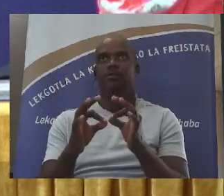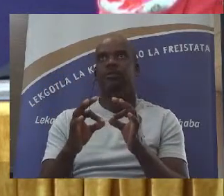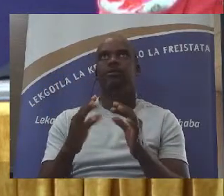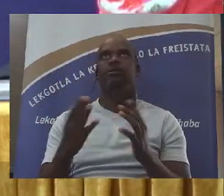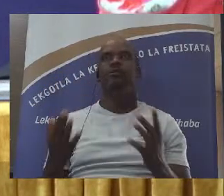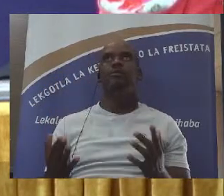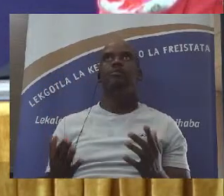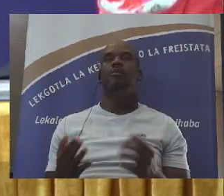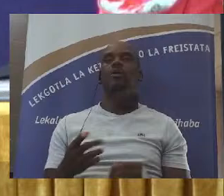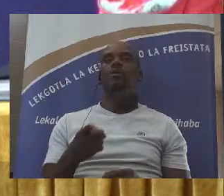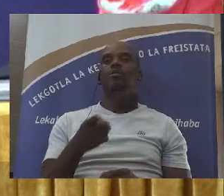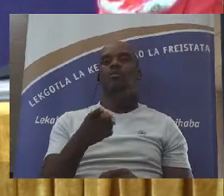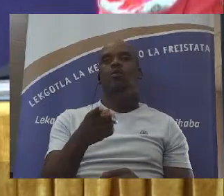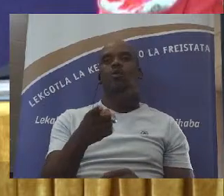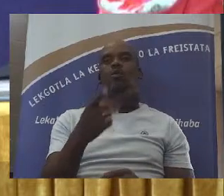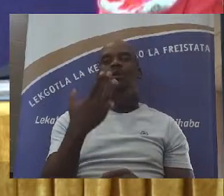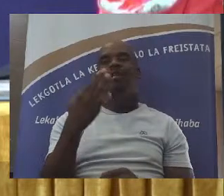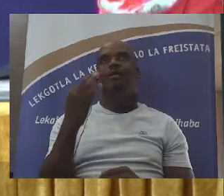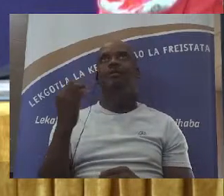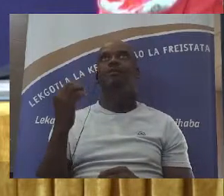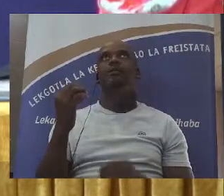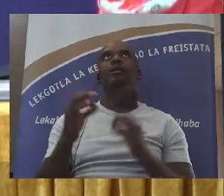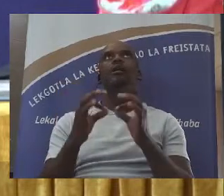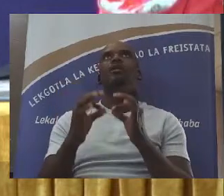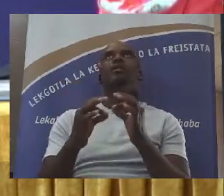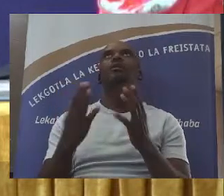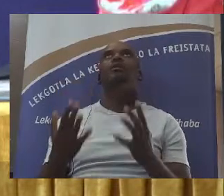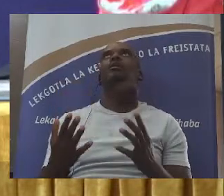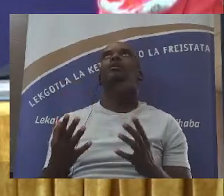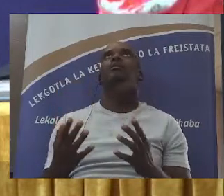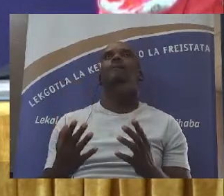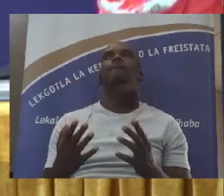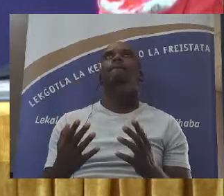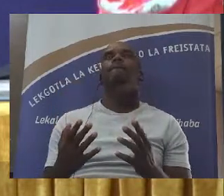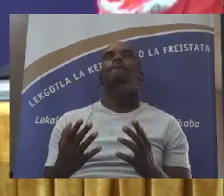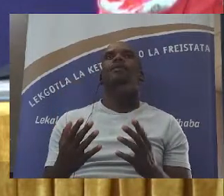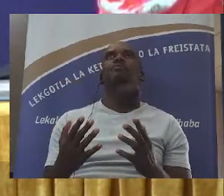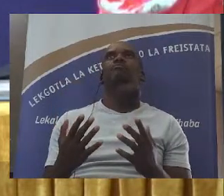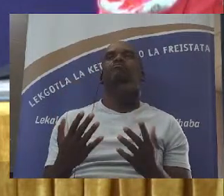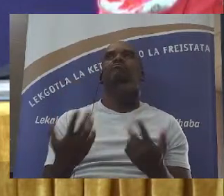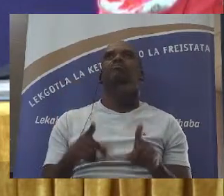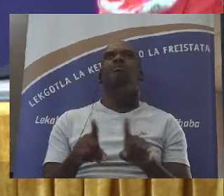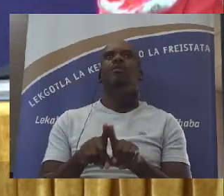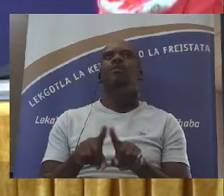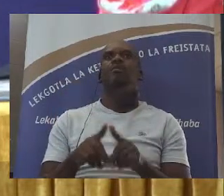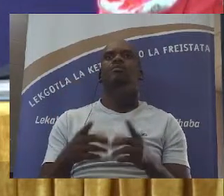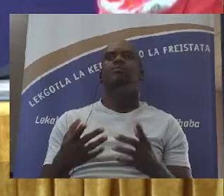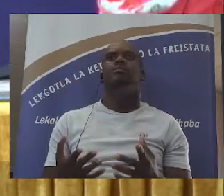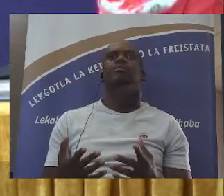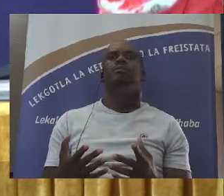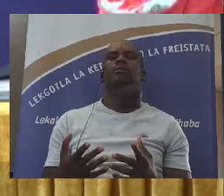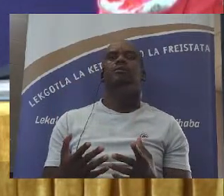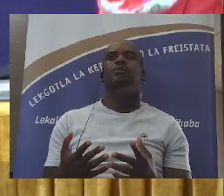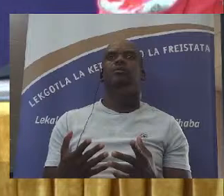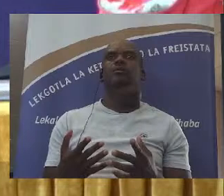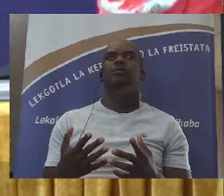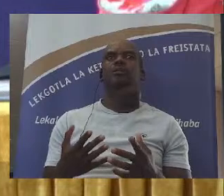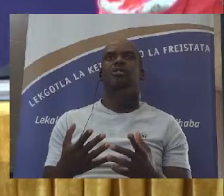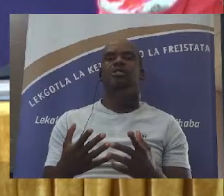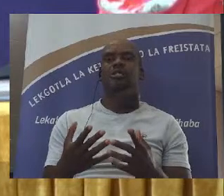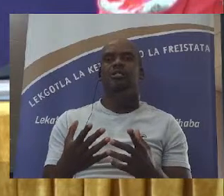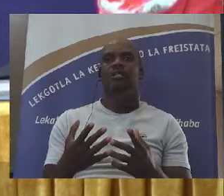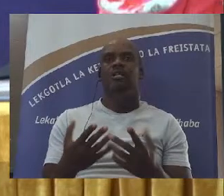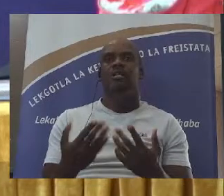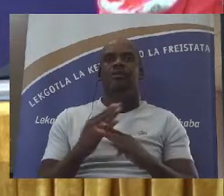further provides that the petroleum agency may direct the holder of a petroleum right to take